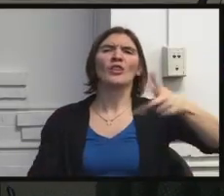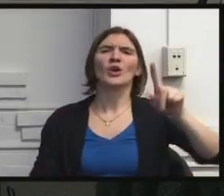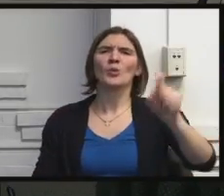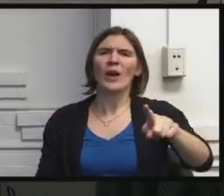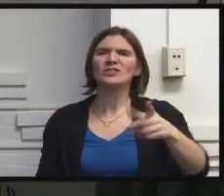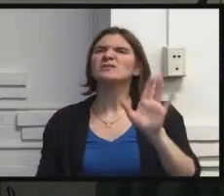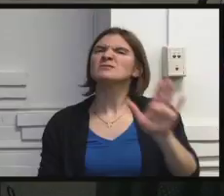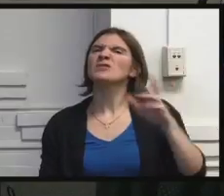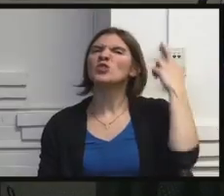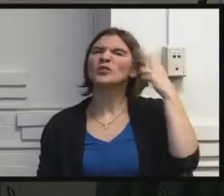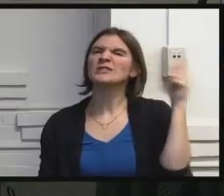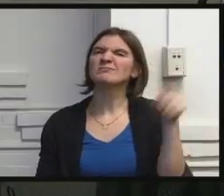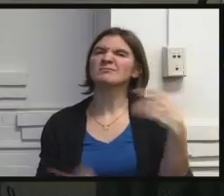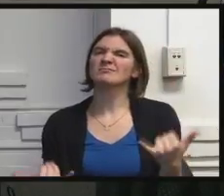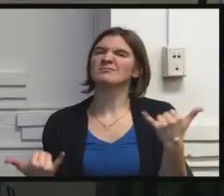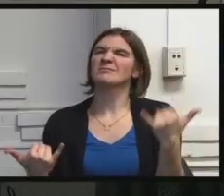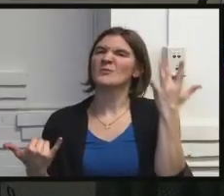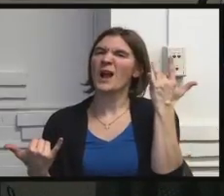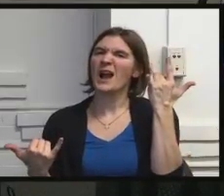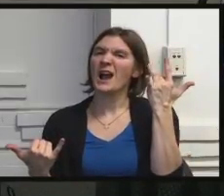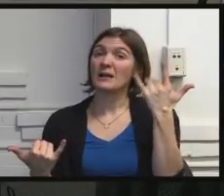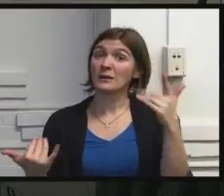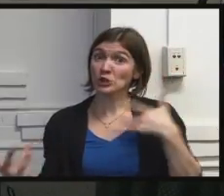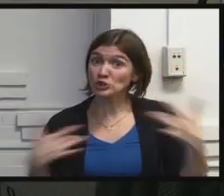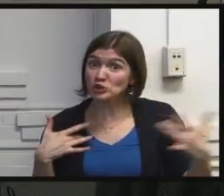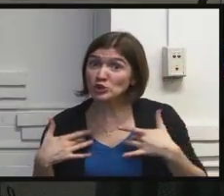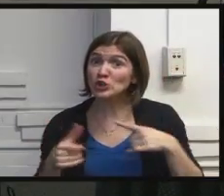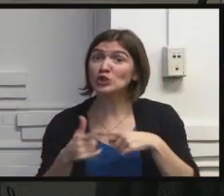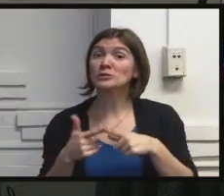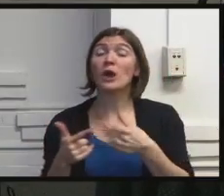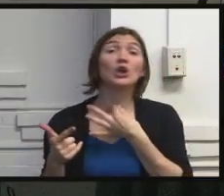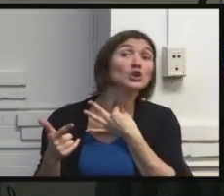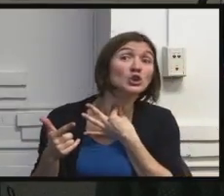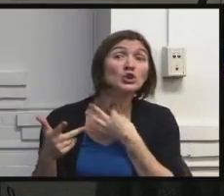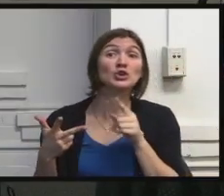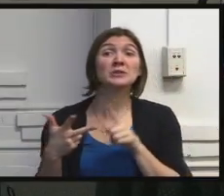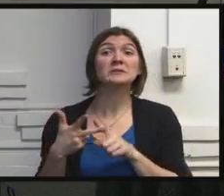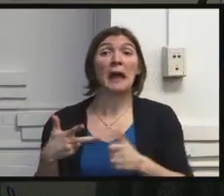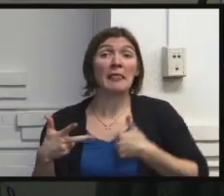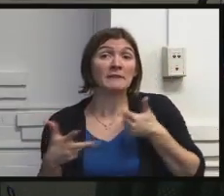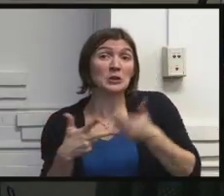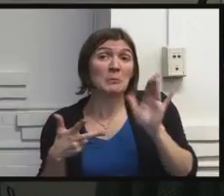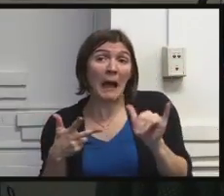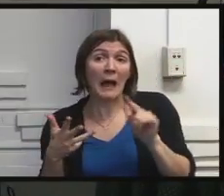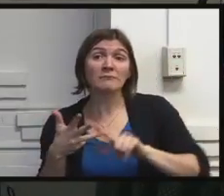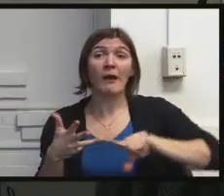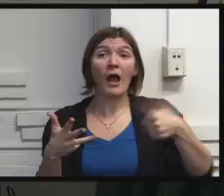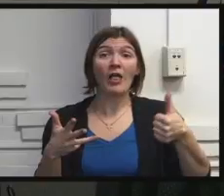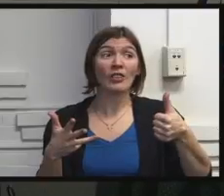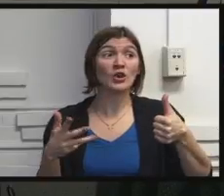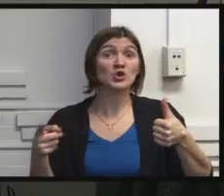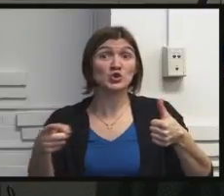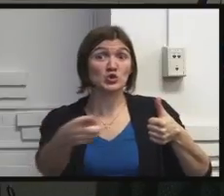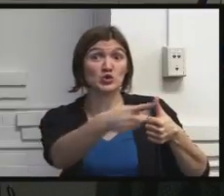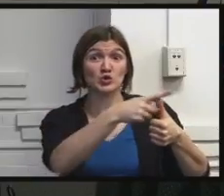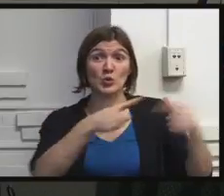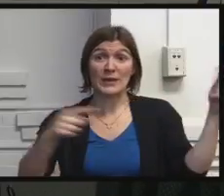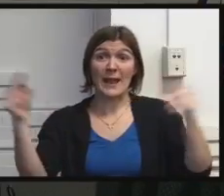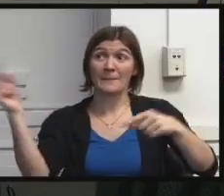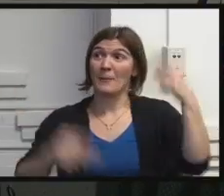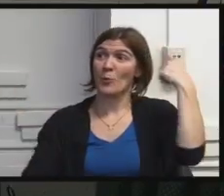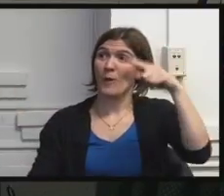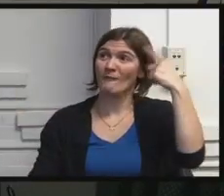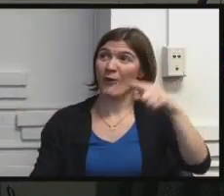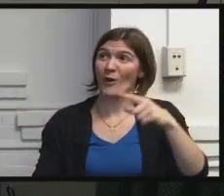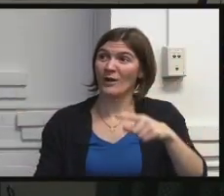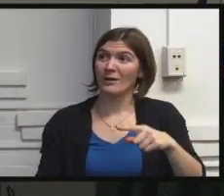And then what is your reason for attending this meeting? Specific concern, general interest, live in close vicinity, or other? So this is for the folks primarily that came because they were